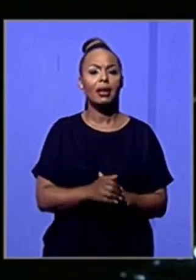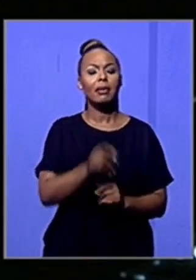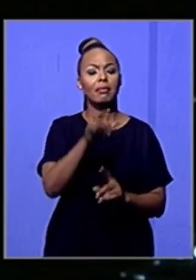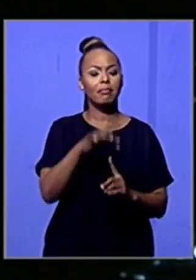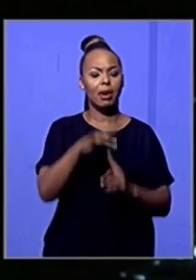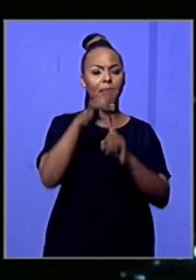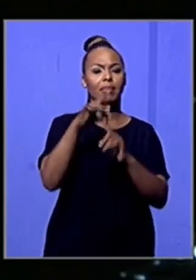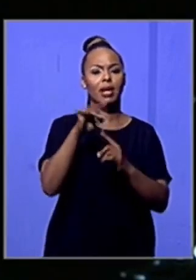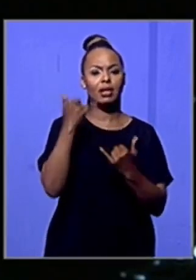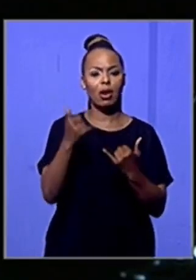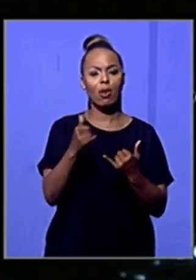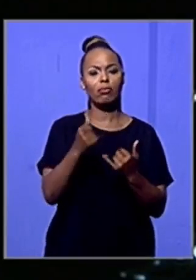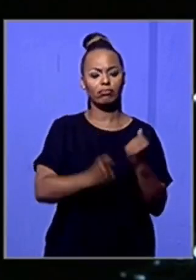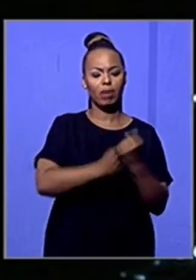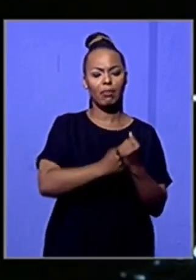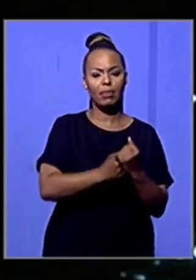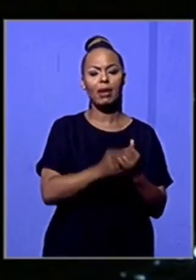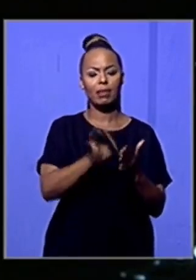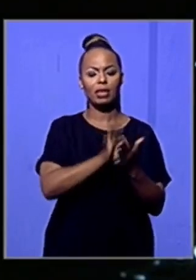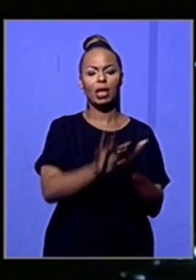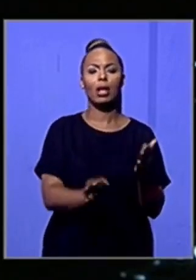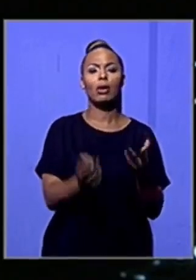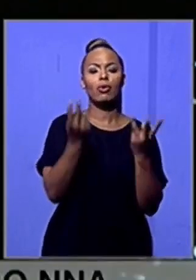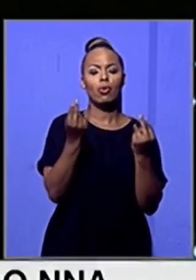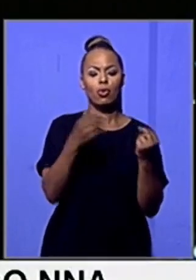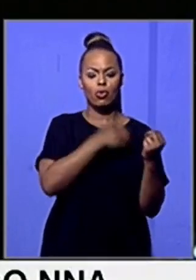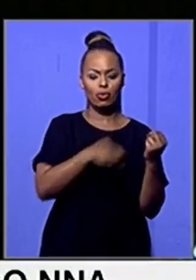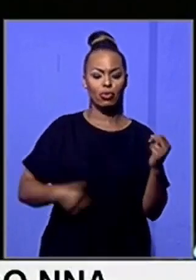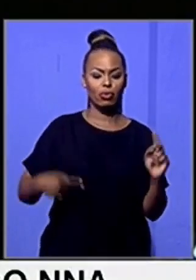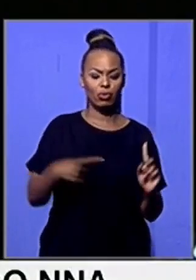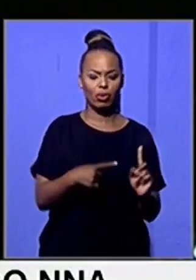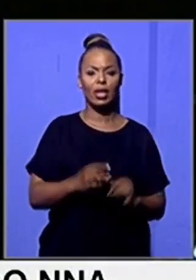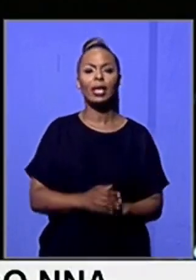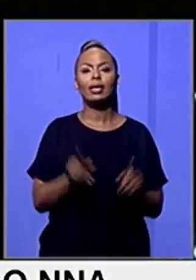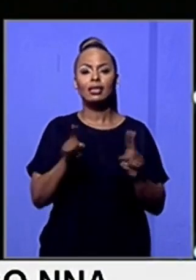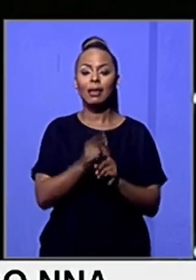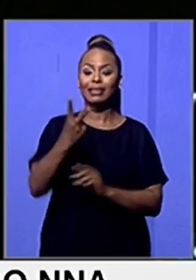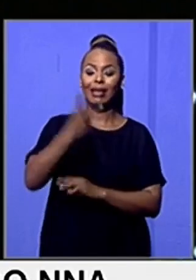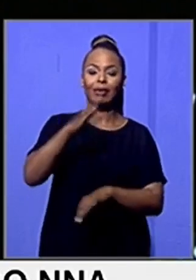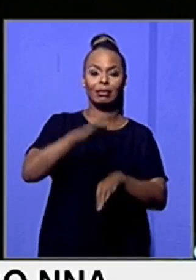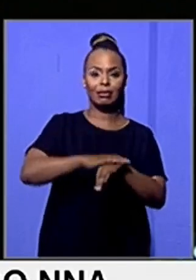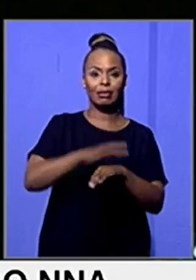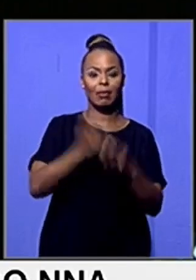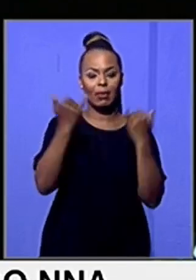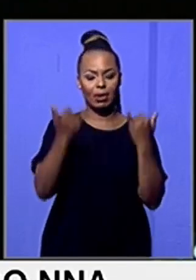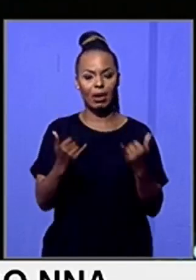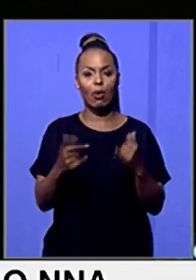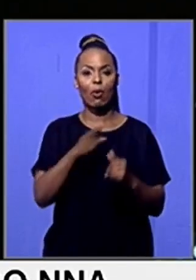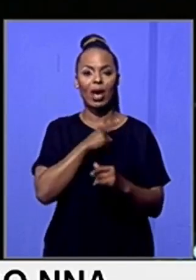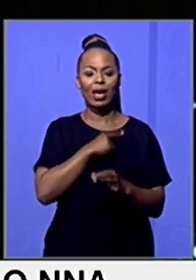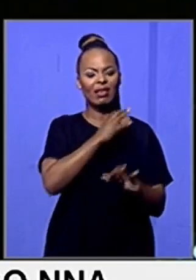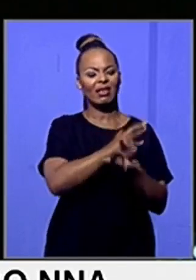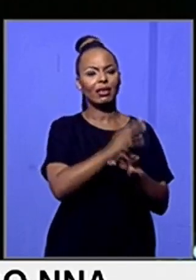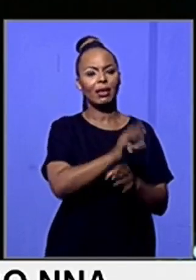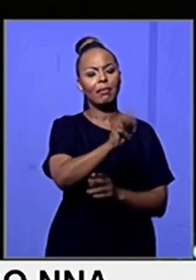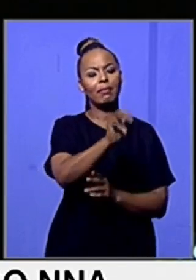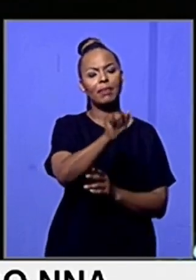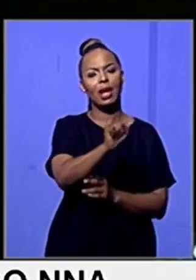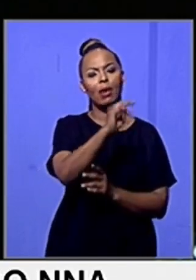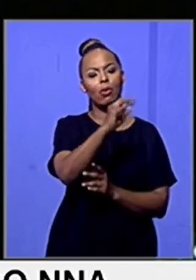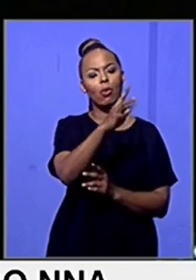e motjha le ditho tse ntjha tsa parlamente. Re tla tseba hore ke dikgetho tsa bobedi ka mora hore Ntate Mnangagwa mona naheng ya